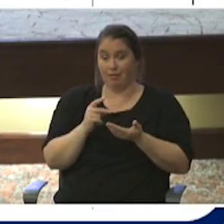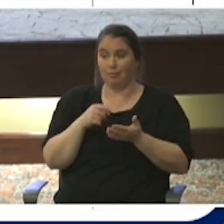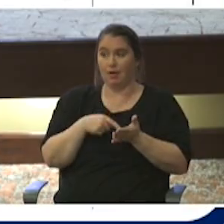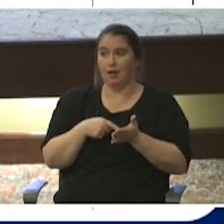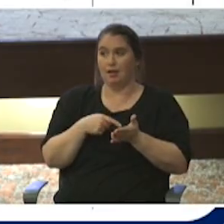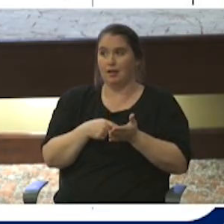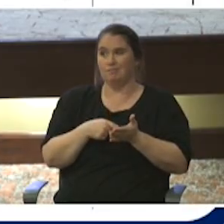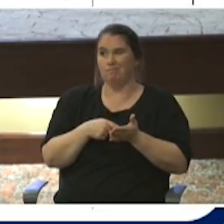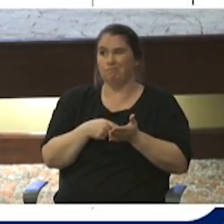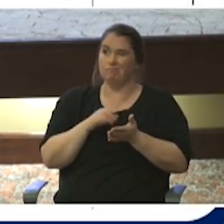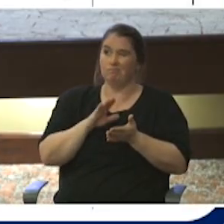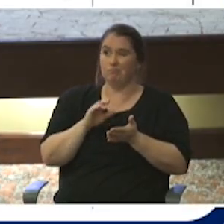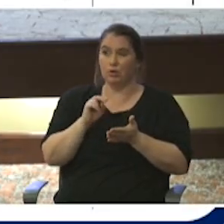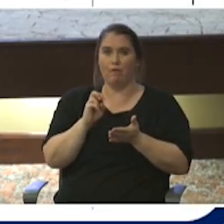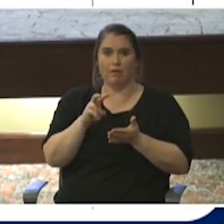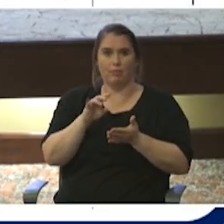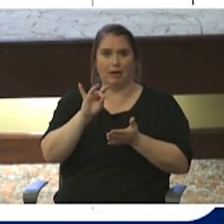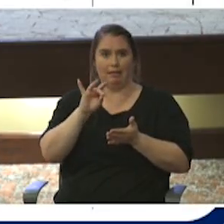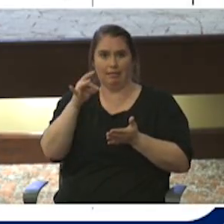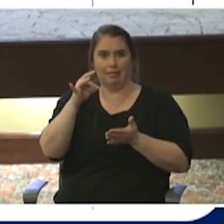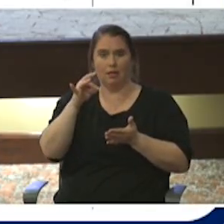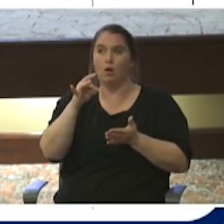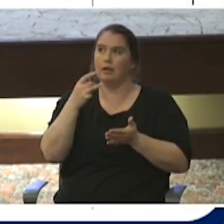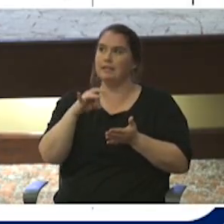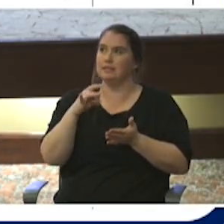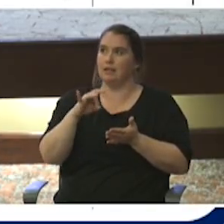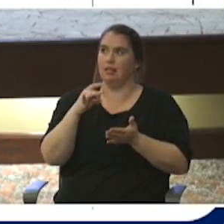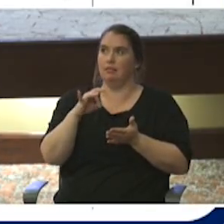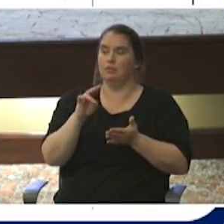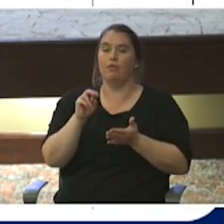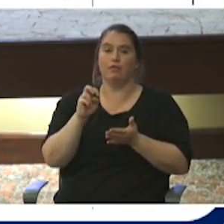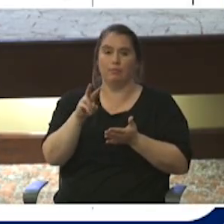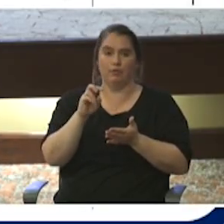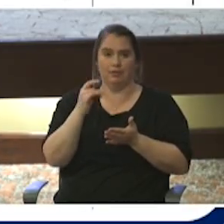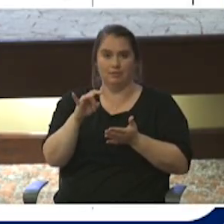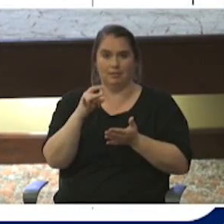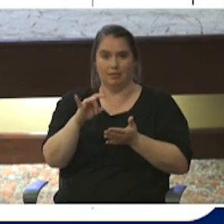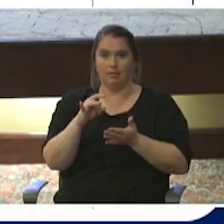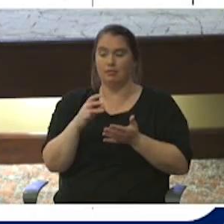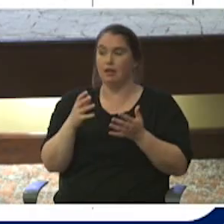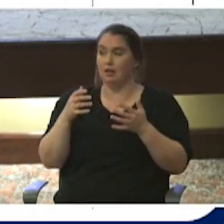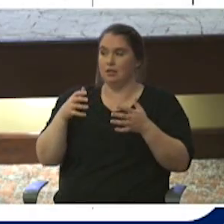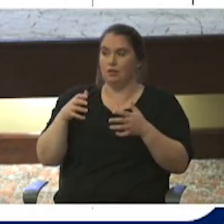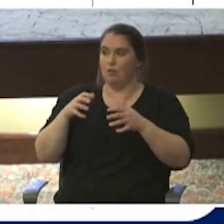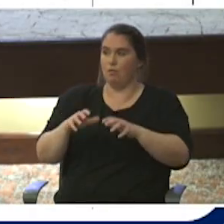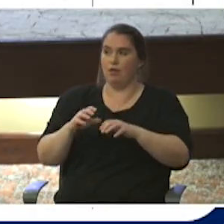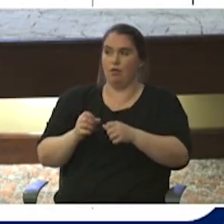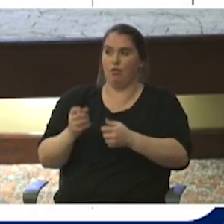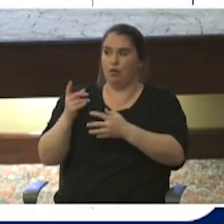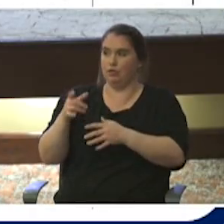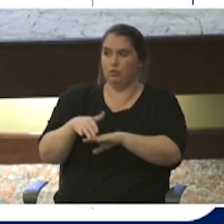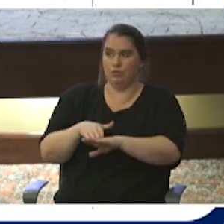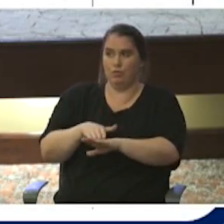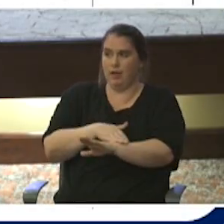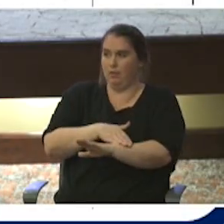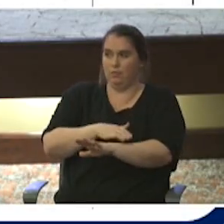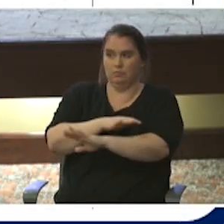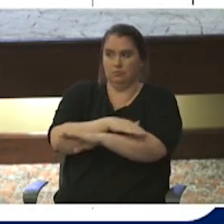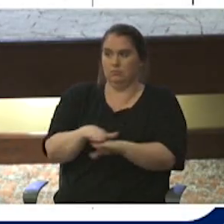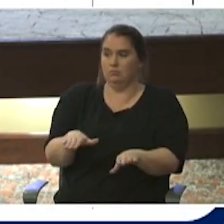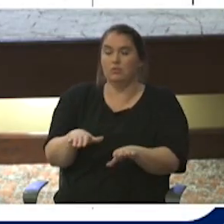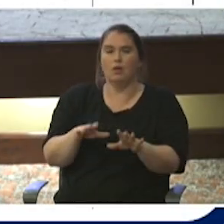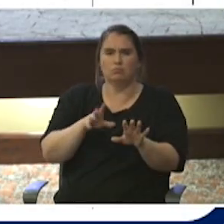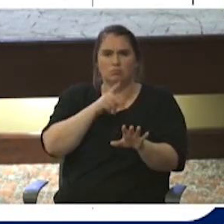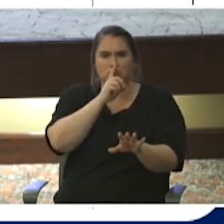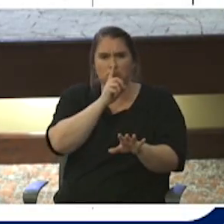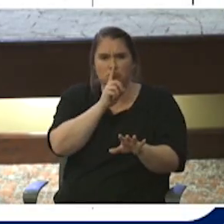by probably November 18th. I don't want to slow this thing down either, because I know we've been talking Sure. about it for a long time. Sure.